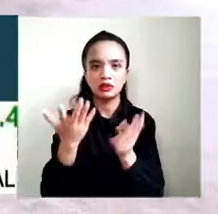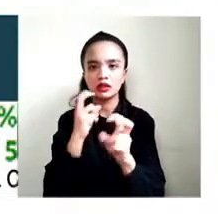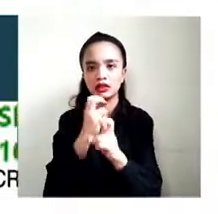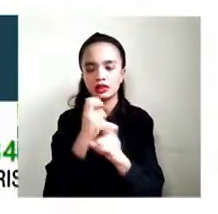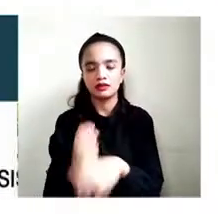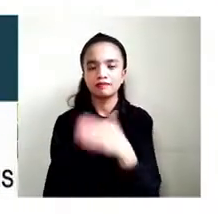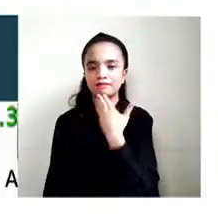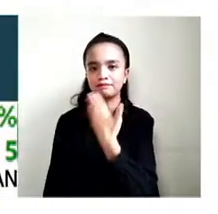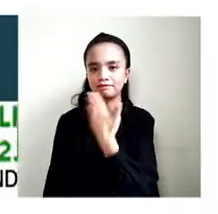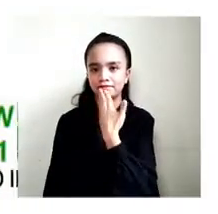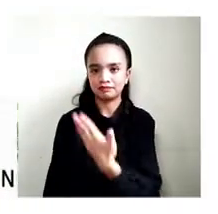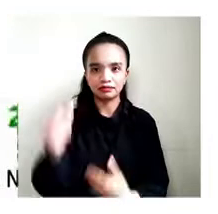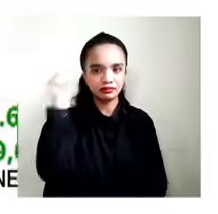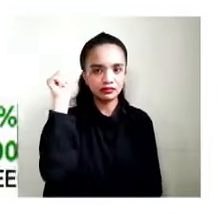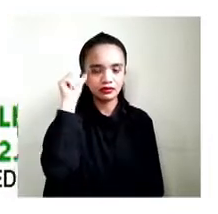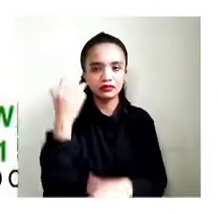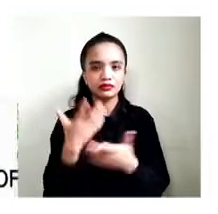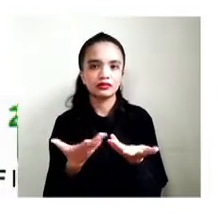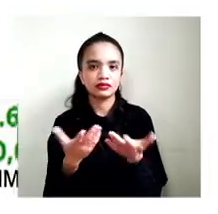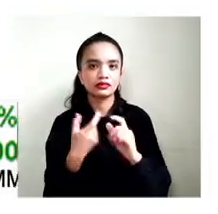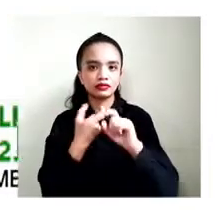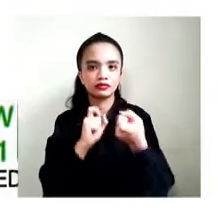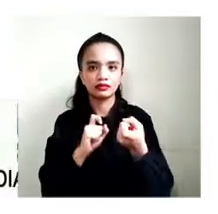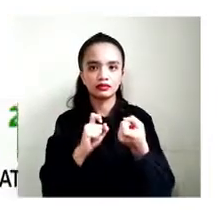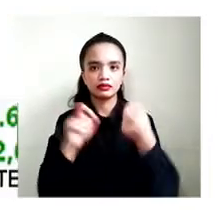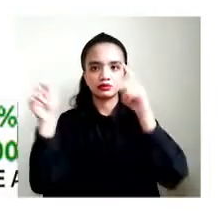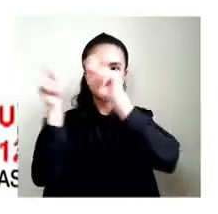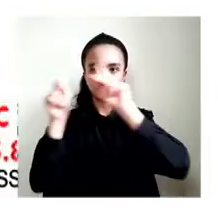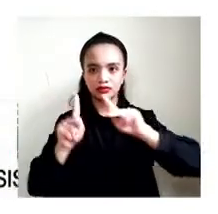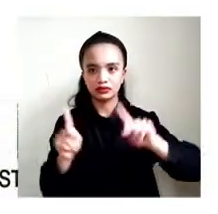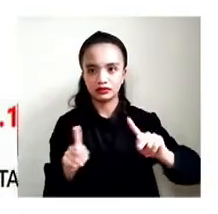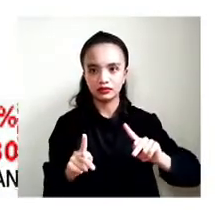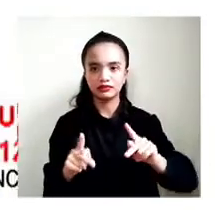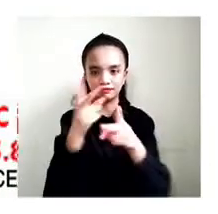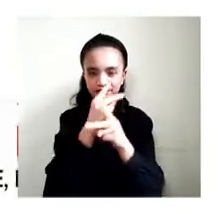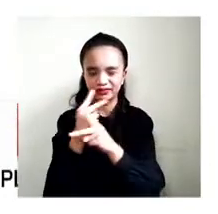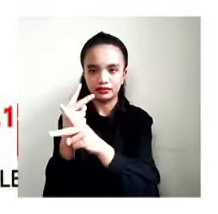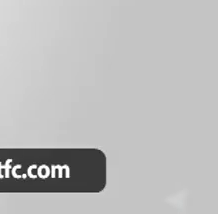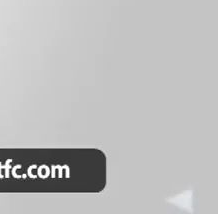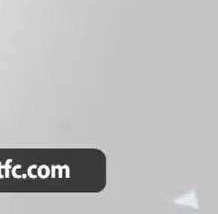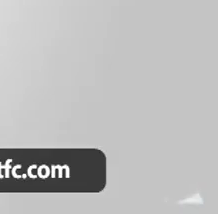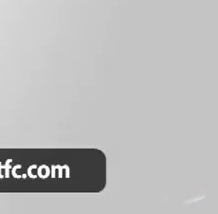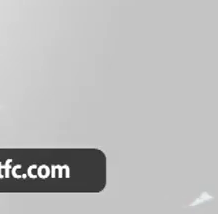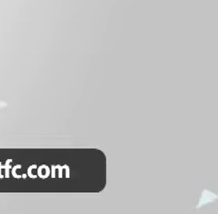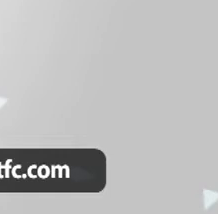lot. Adrian Ayalin there joining us from Palawan. You take care, Adrian. You keep safe.